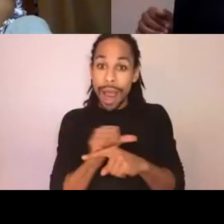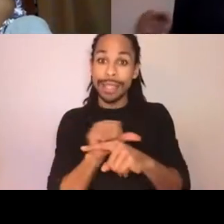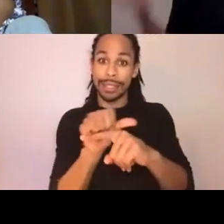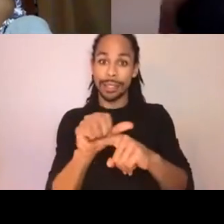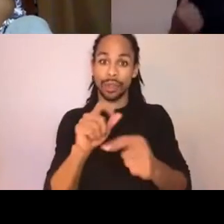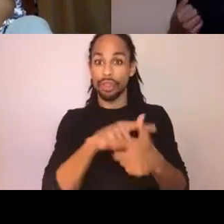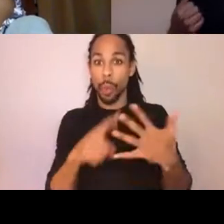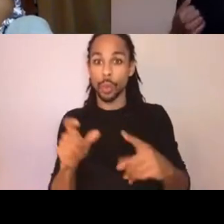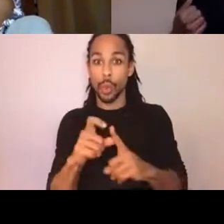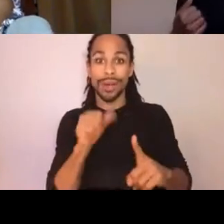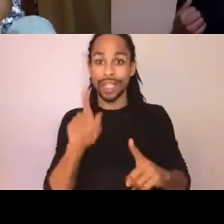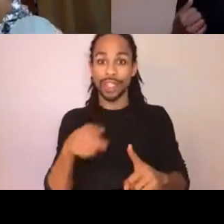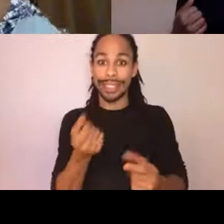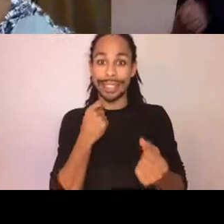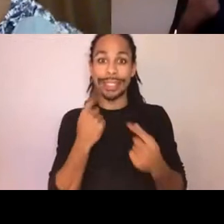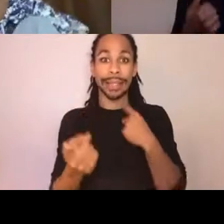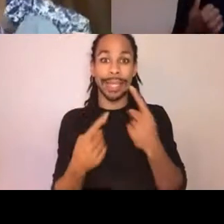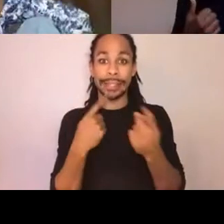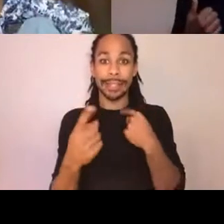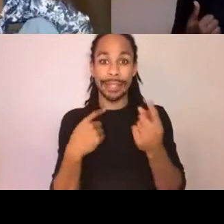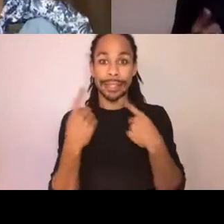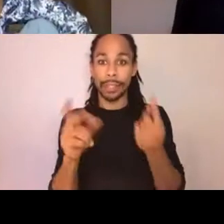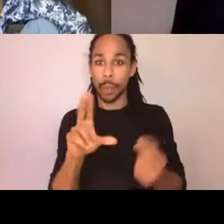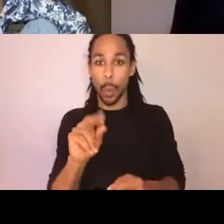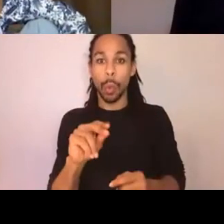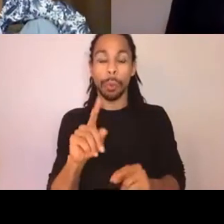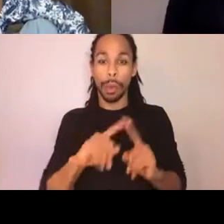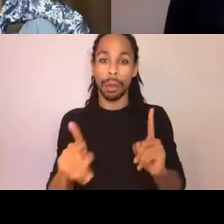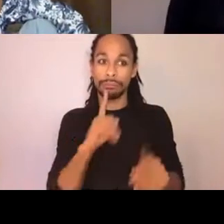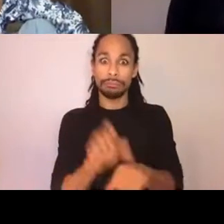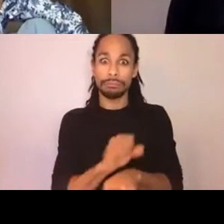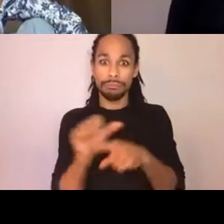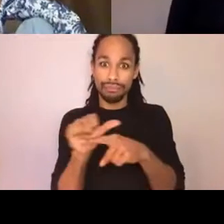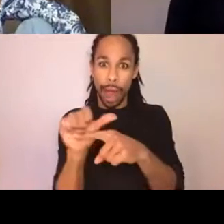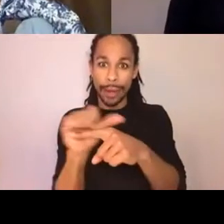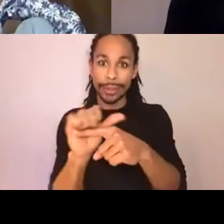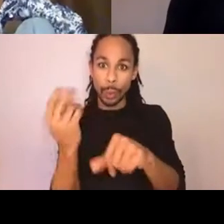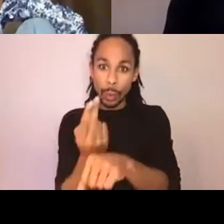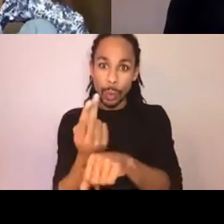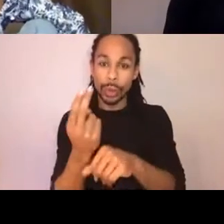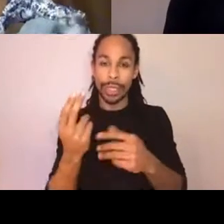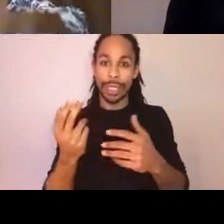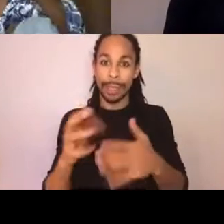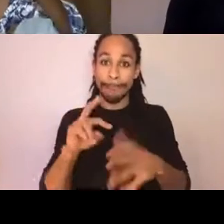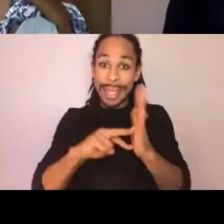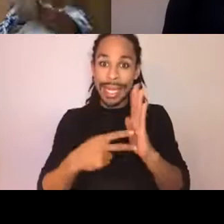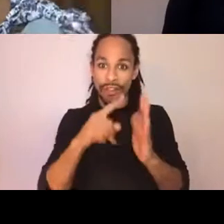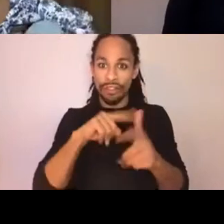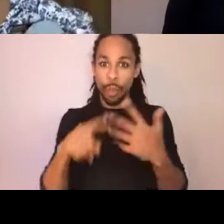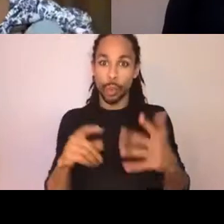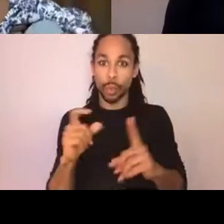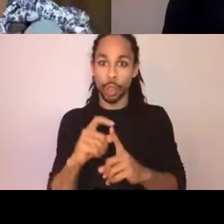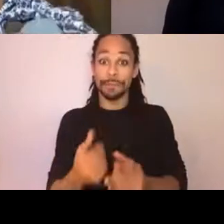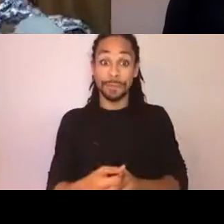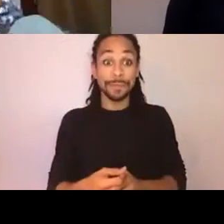you as far as like your personal definitions of solidarity and what that means. So yeah, Sade. Cool. I echo